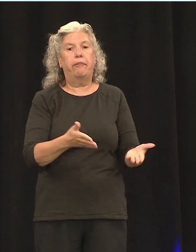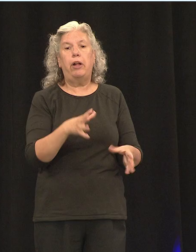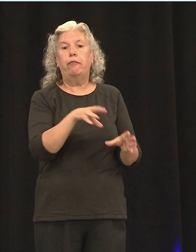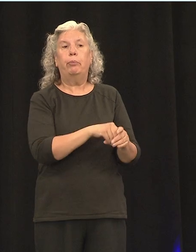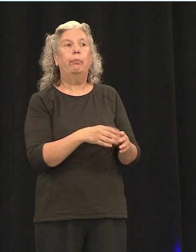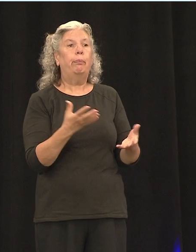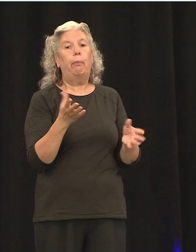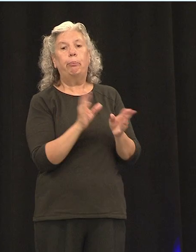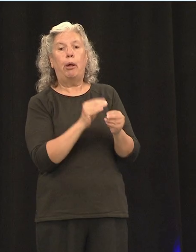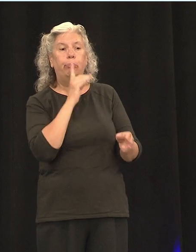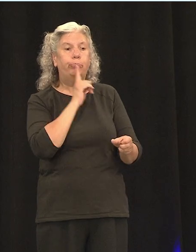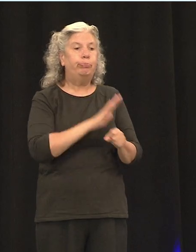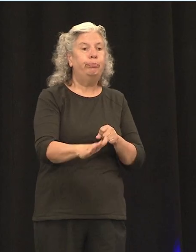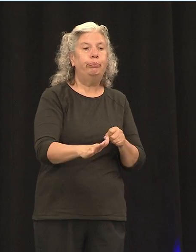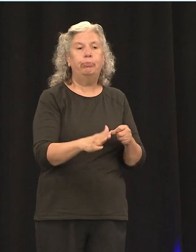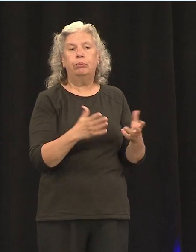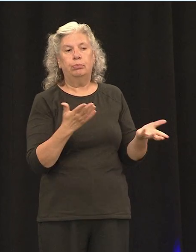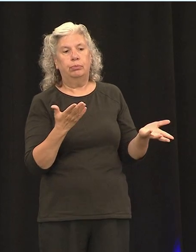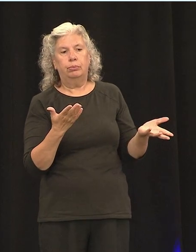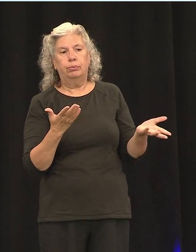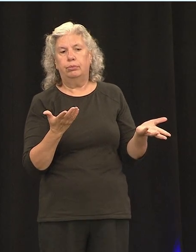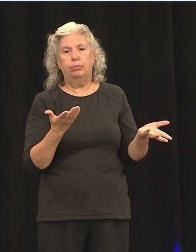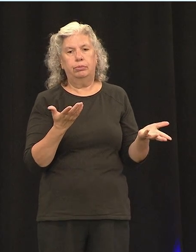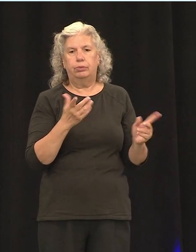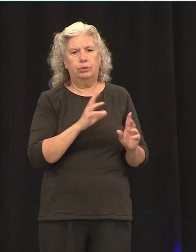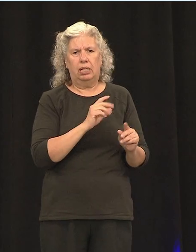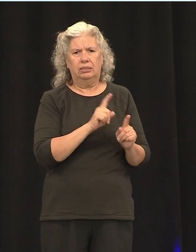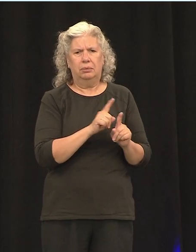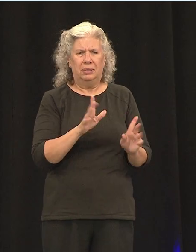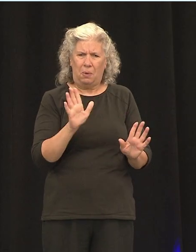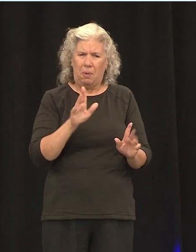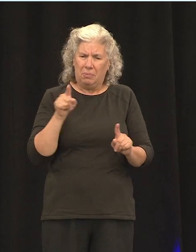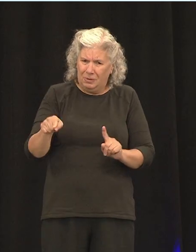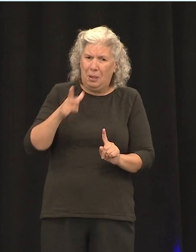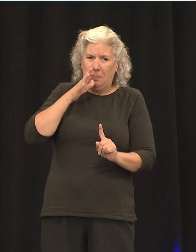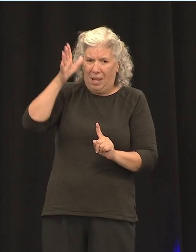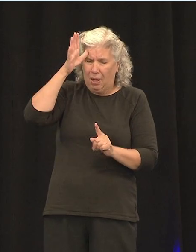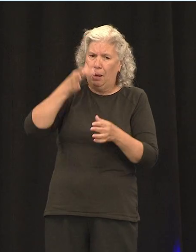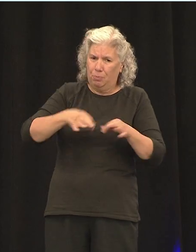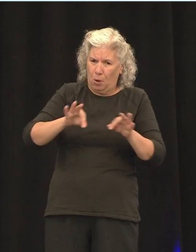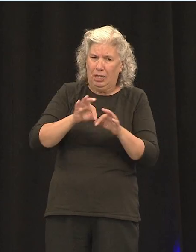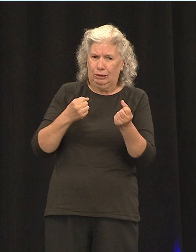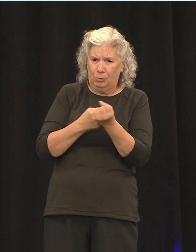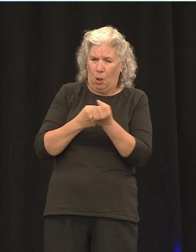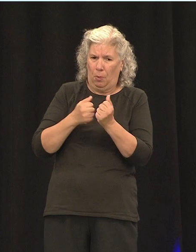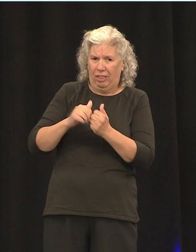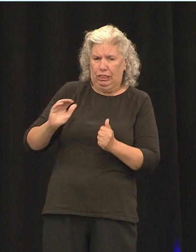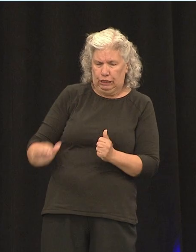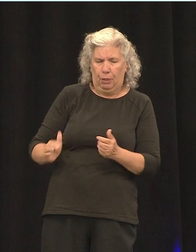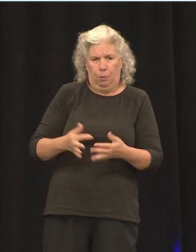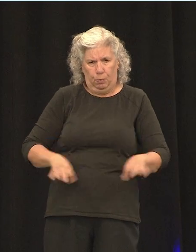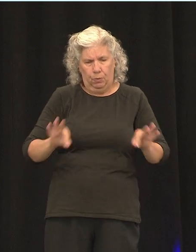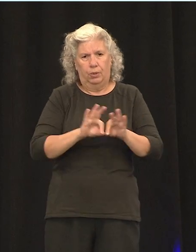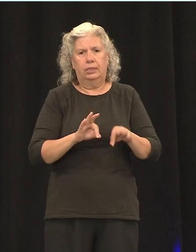And lastly, I'm going to leave you with this. It's important to help the team think about current and future needs.